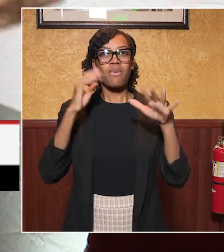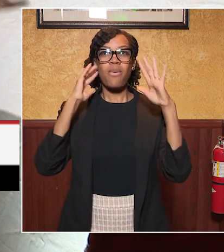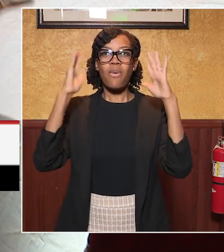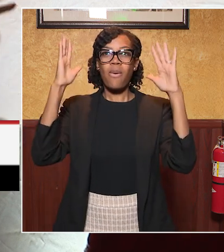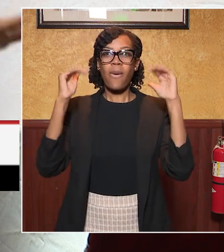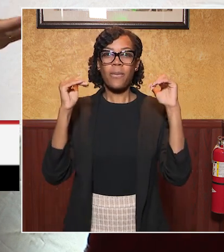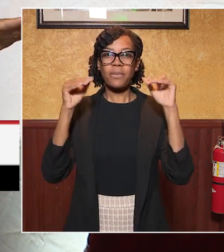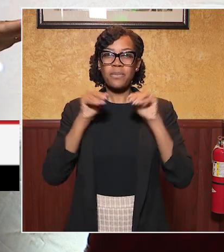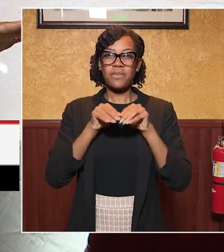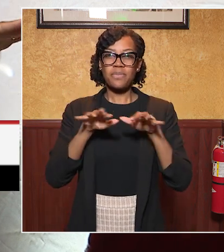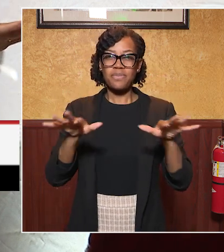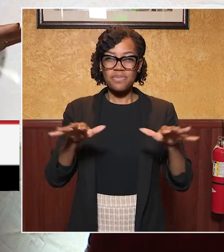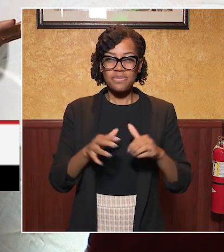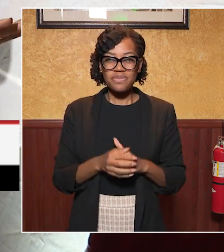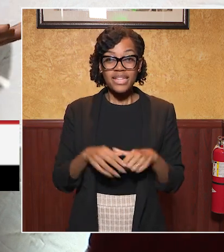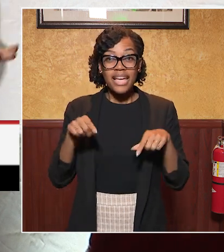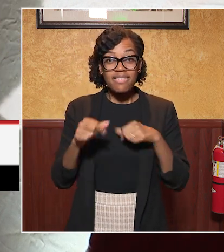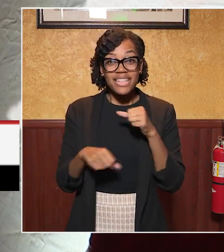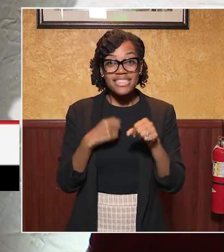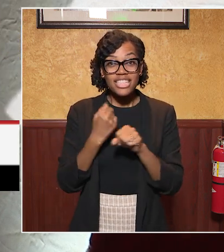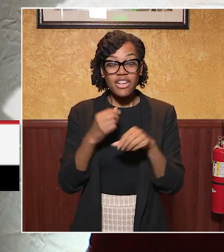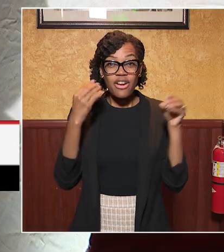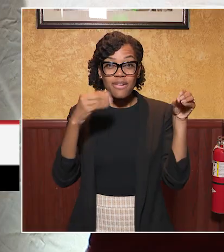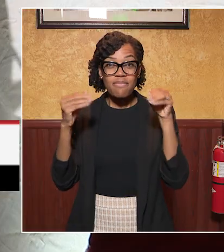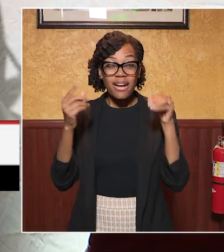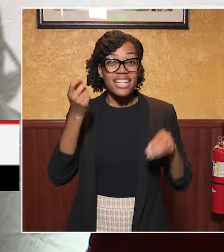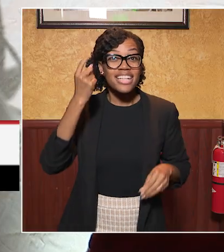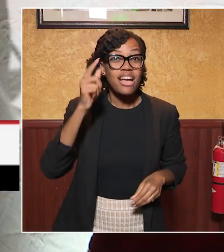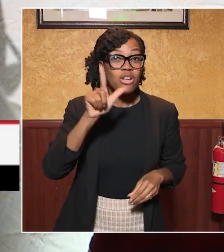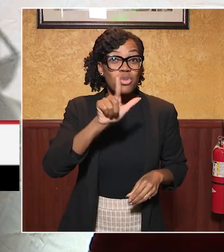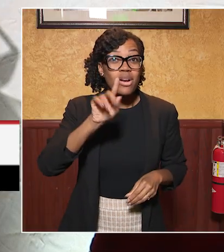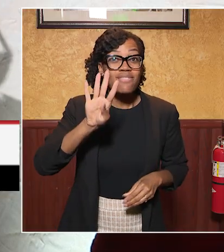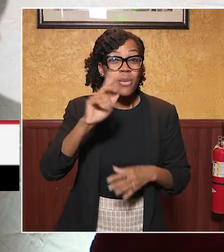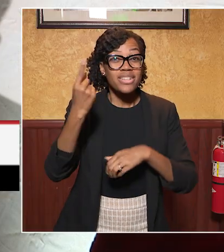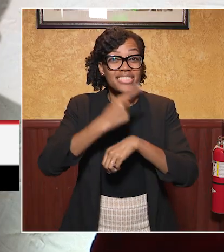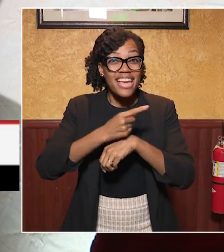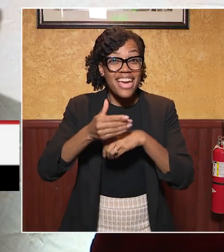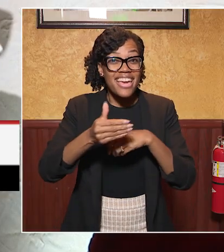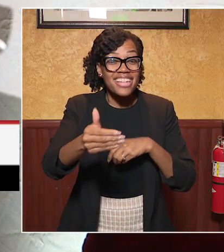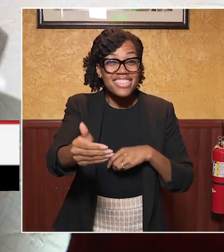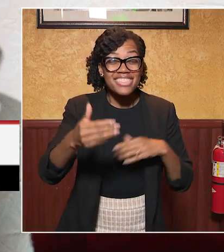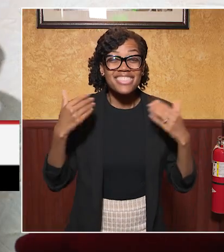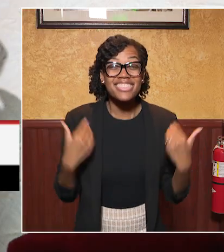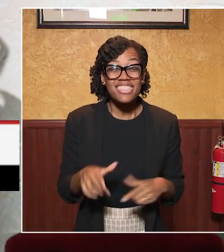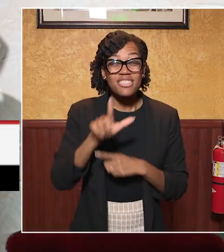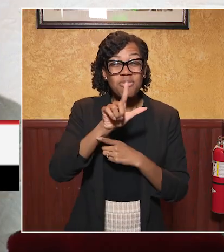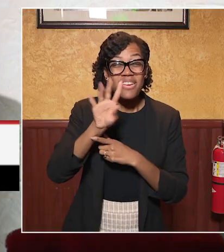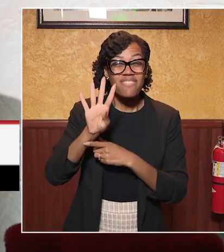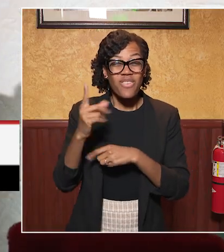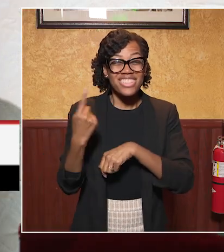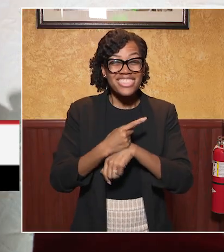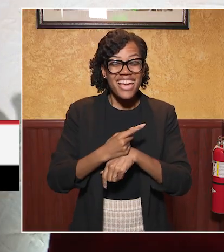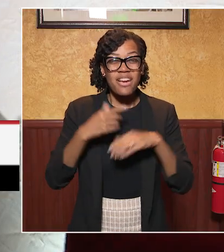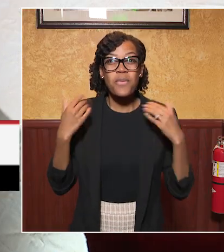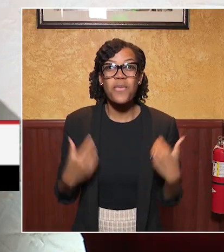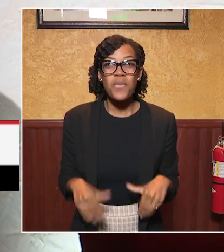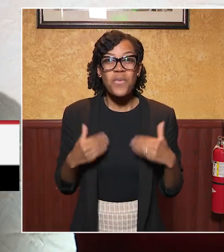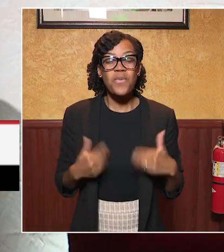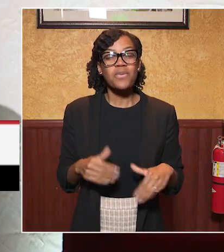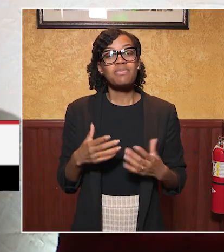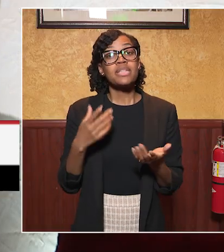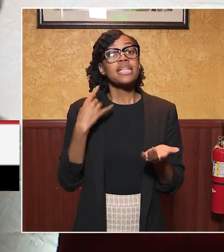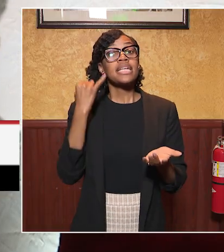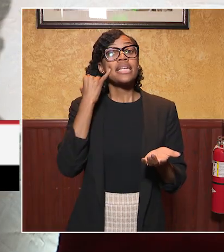which is, can you believe it? 24 days away? Can you believe it? 24 days away. And if you have not checked